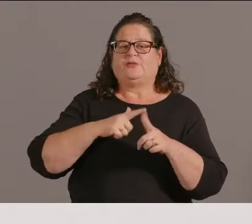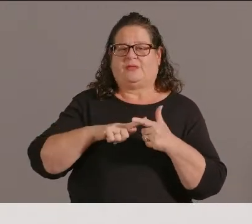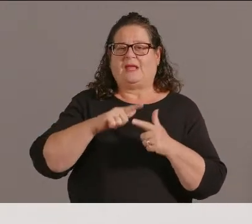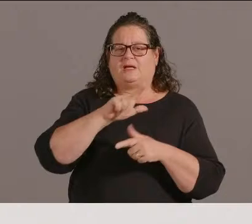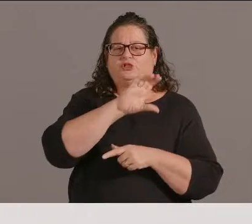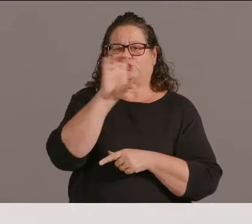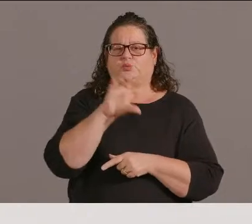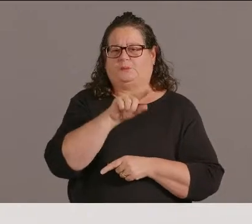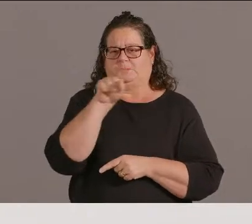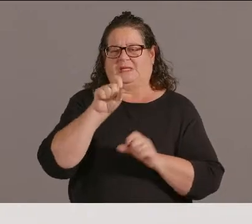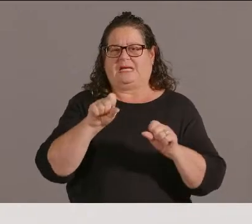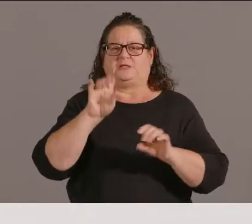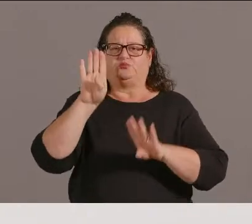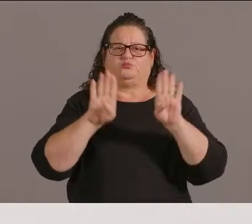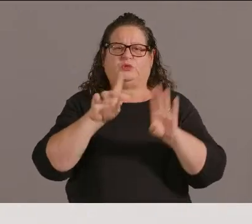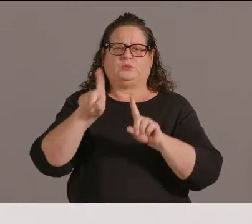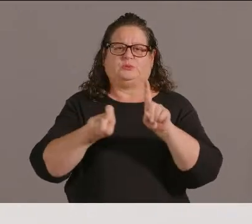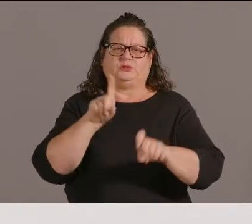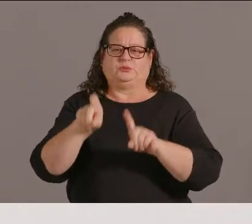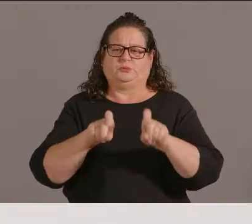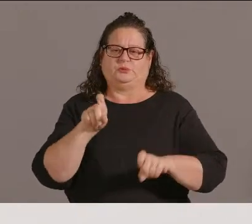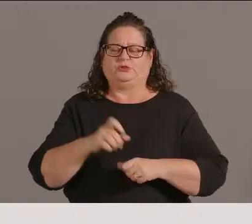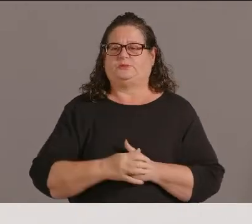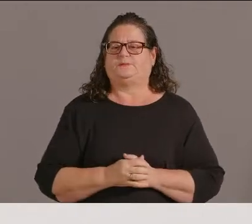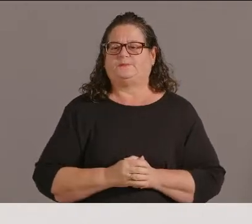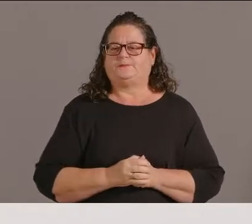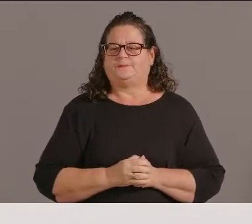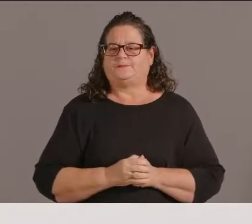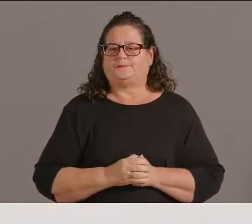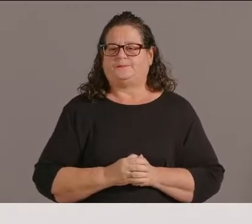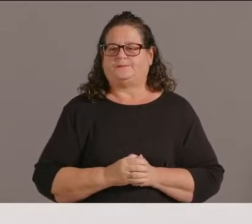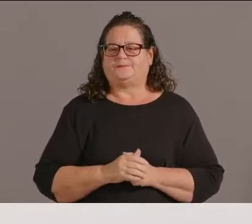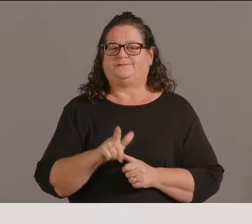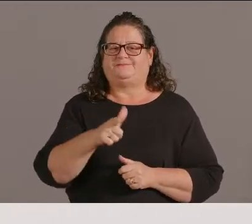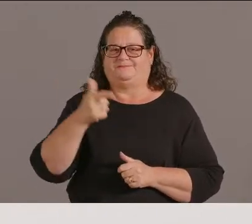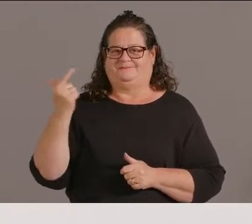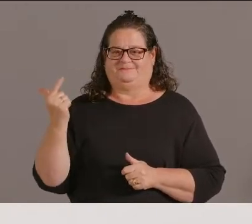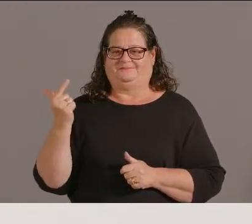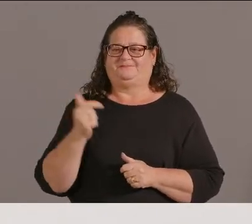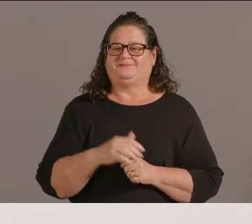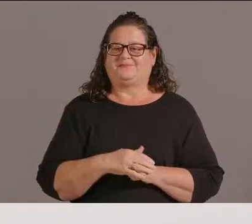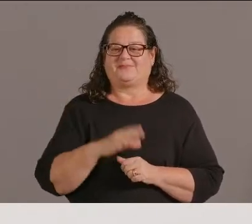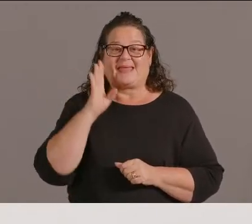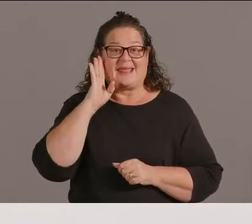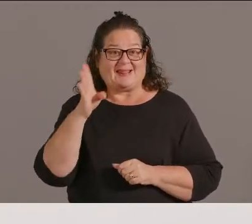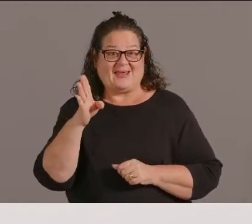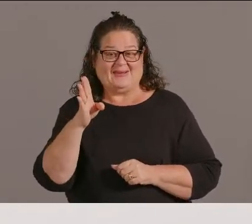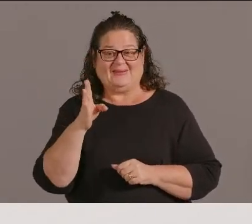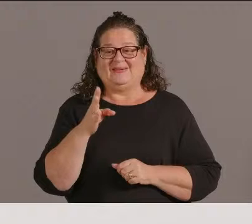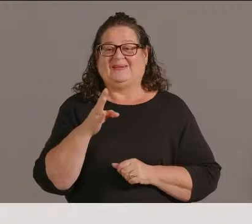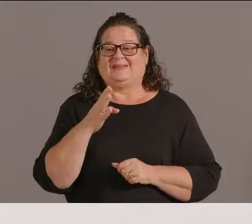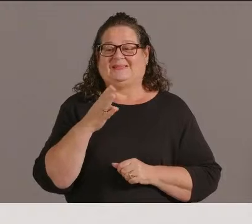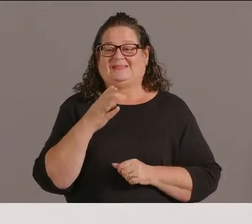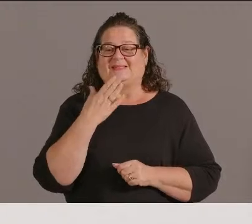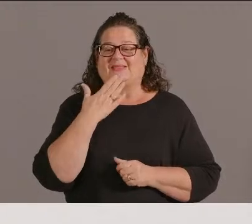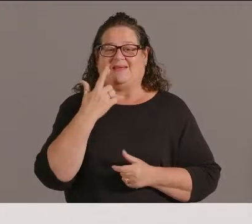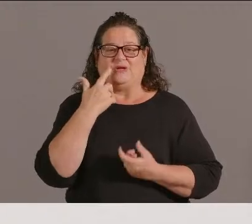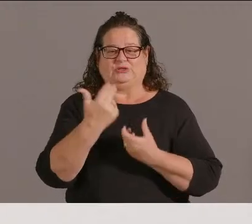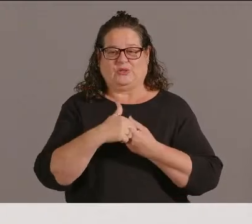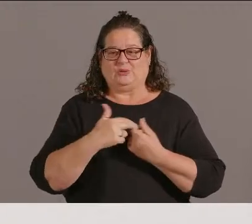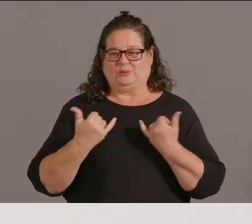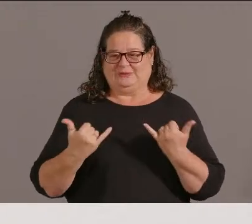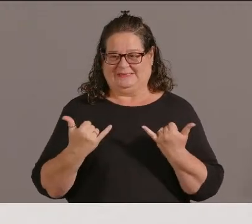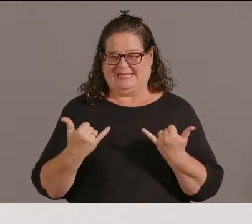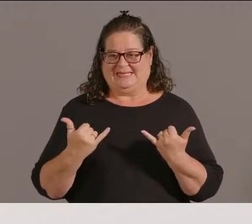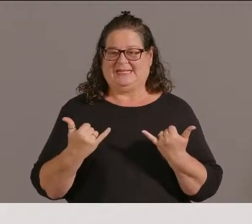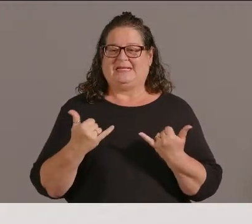Good afternoon, everybody, and thanks for joining us. For those that don't know me, I'm Dr. Cara Christ. I'm the director for the Arizona Department of Health Services, and